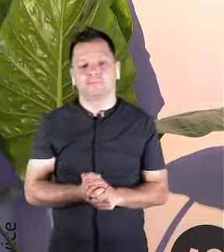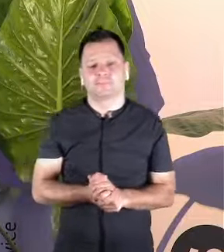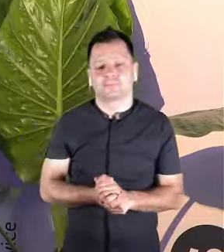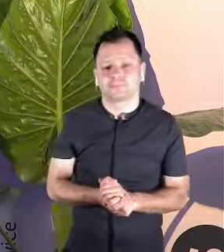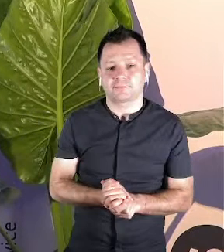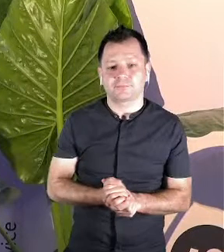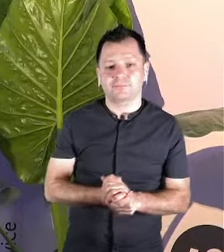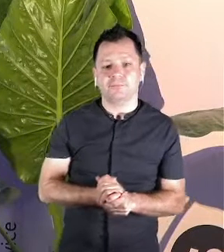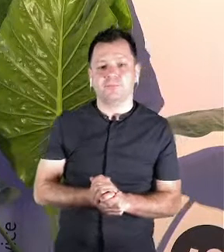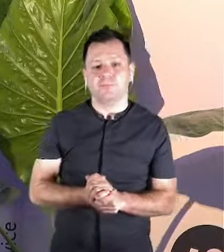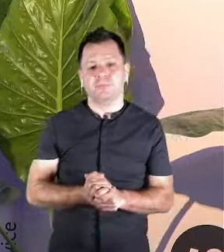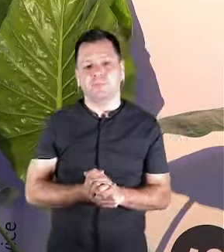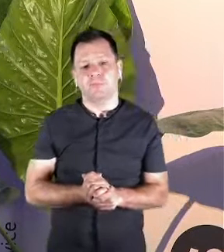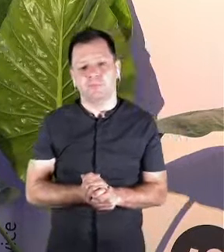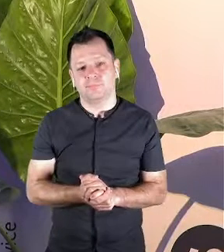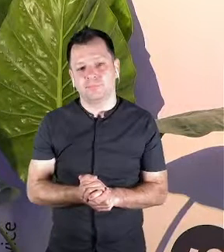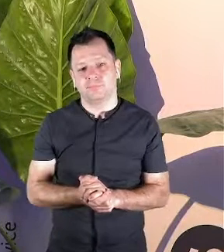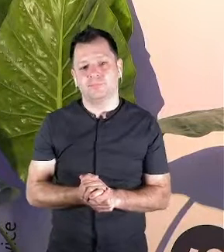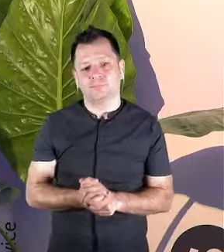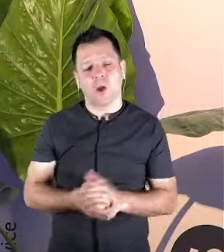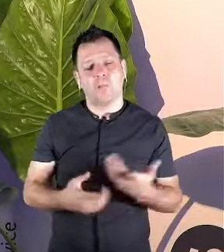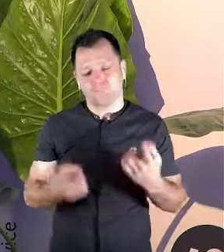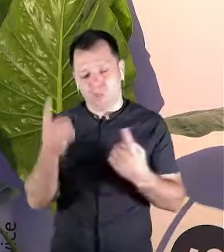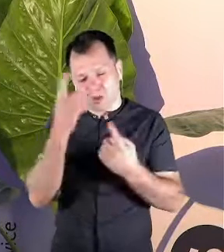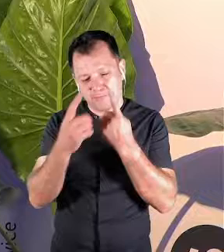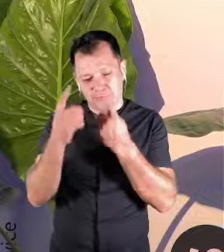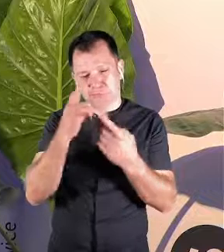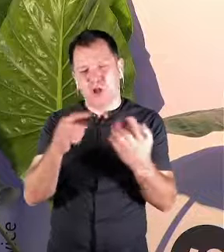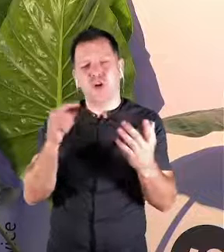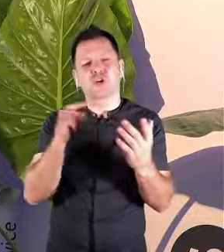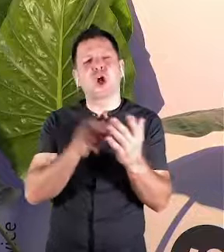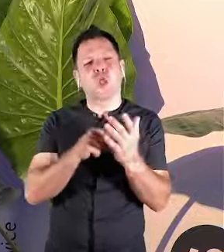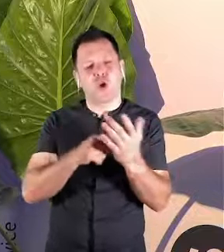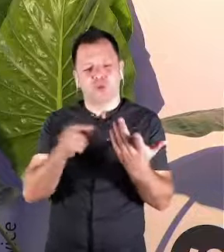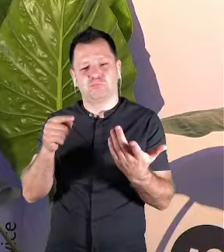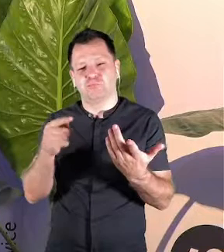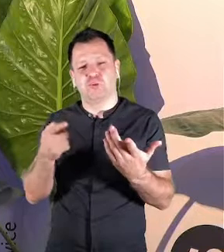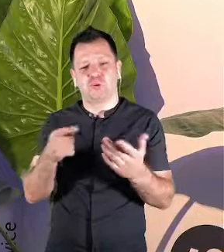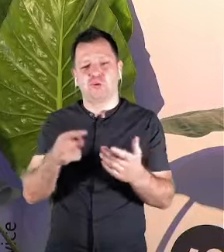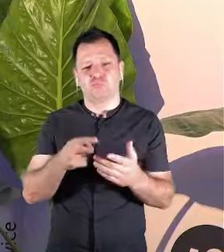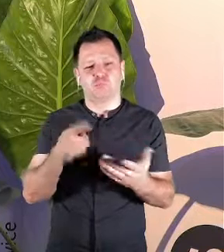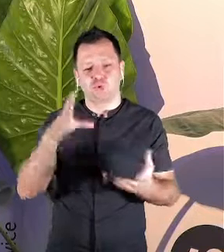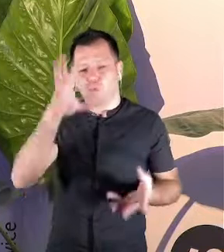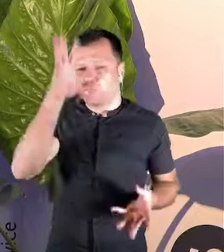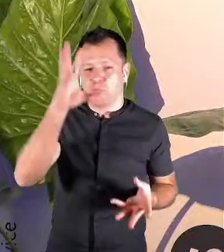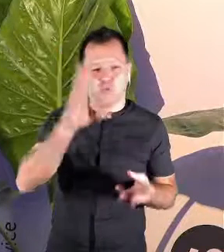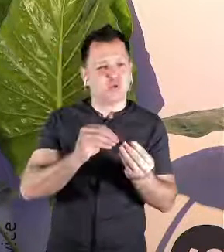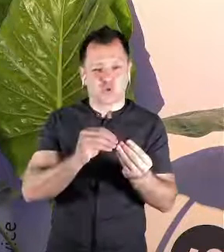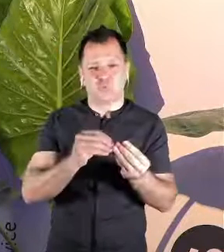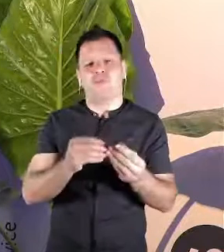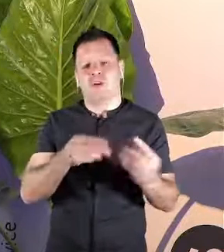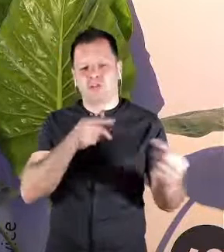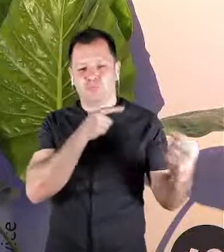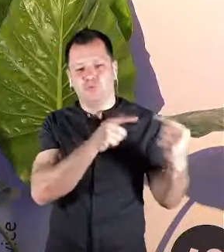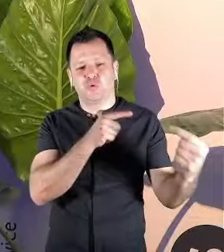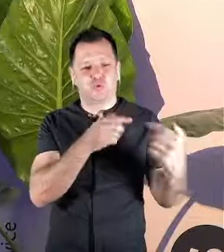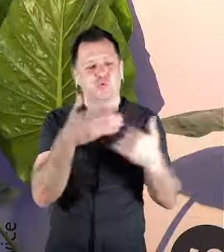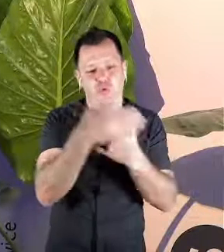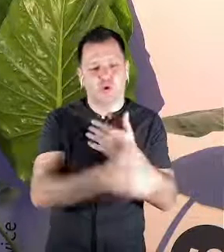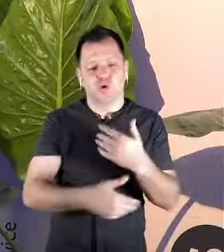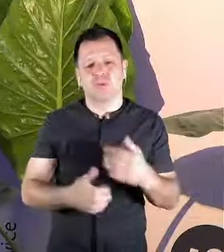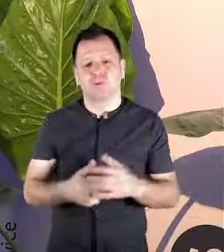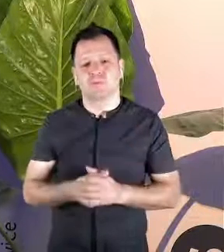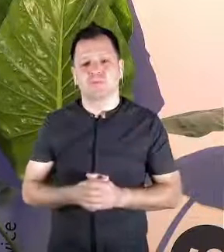to end our discussion. And I want to just thank you for gathering all this material and also publishing this